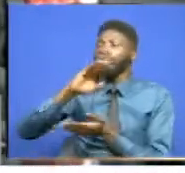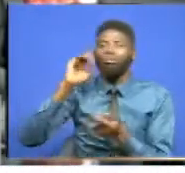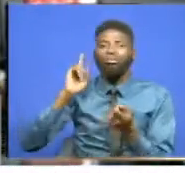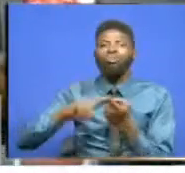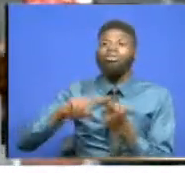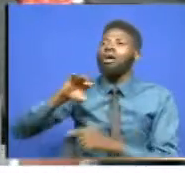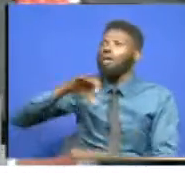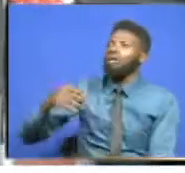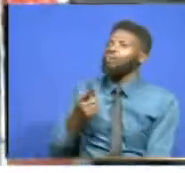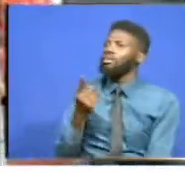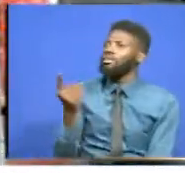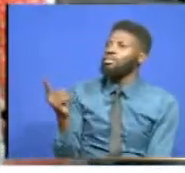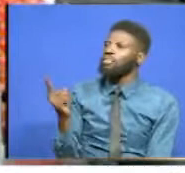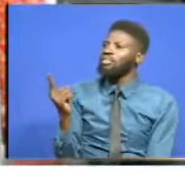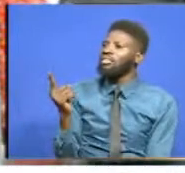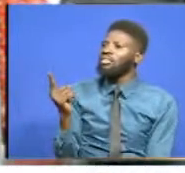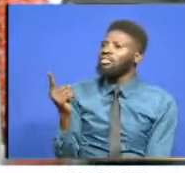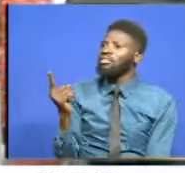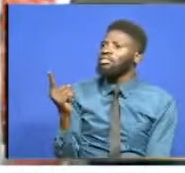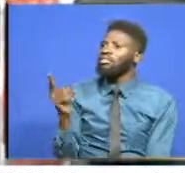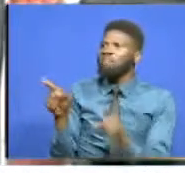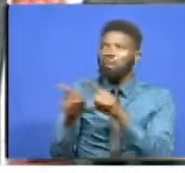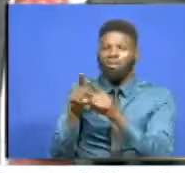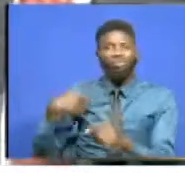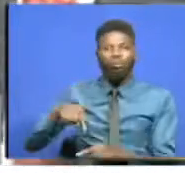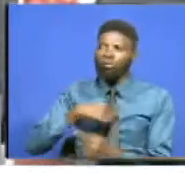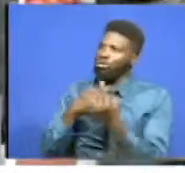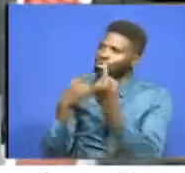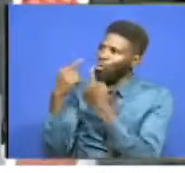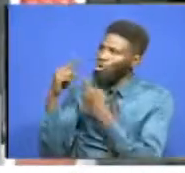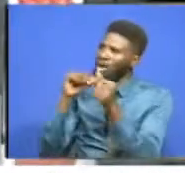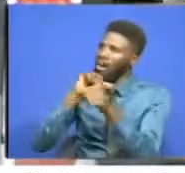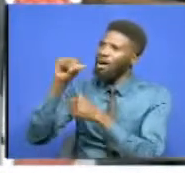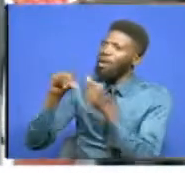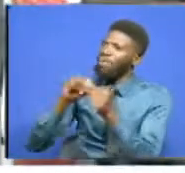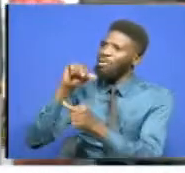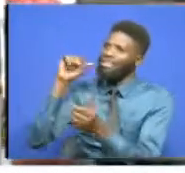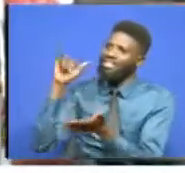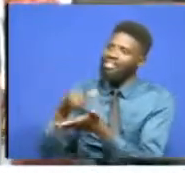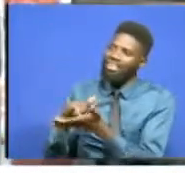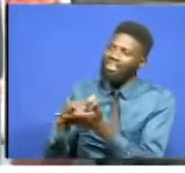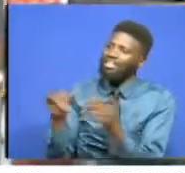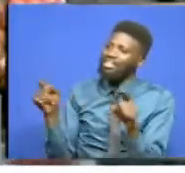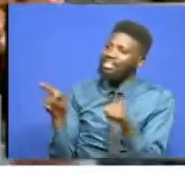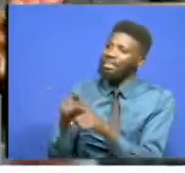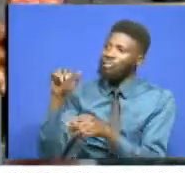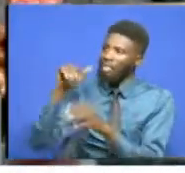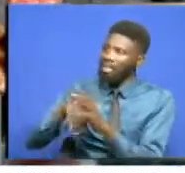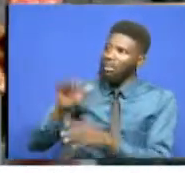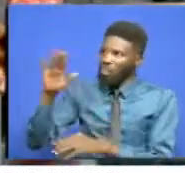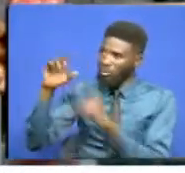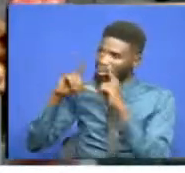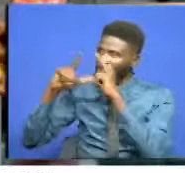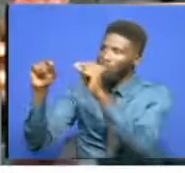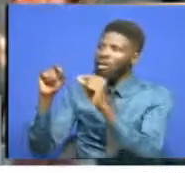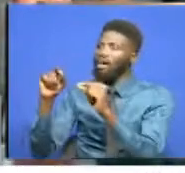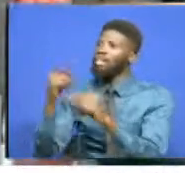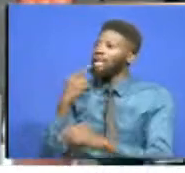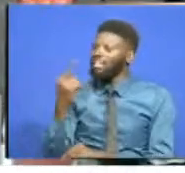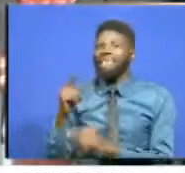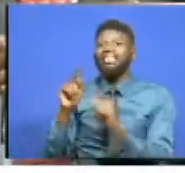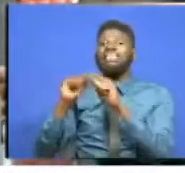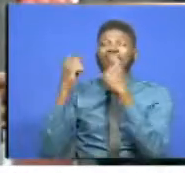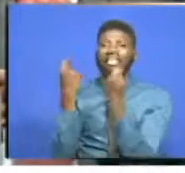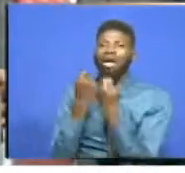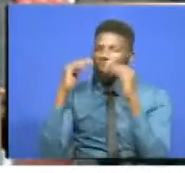the counties is precisely what we are talking about. And what in your words you are calling tribalism, in